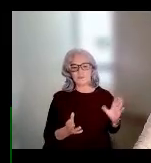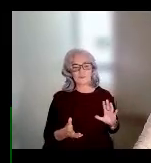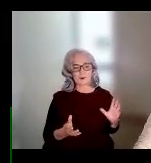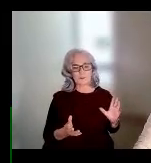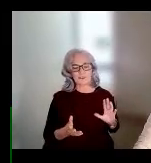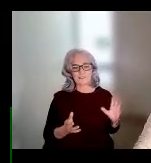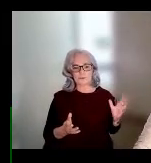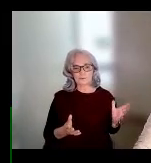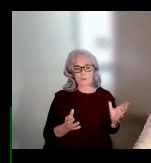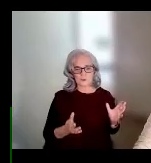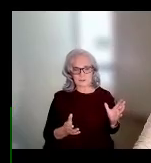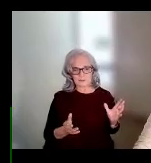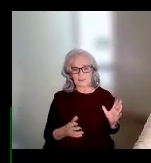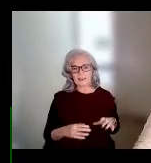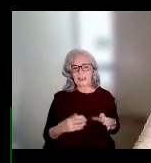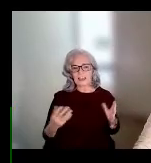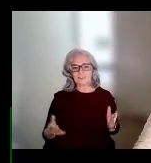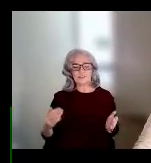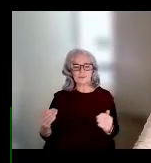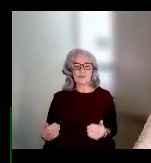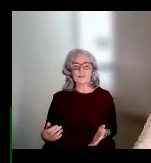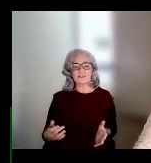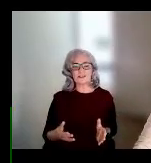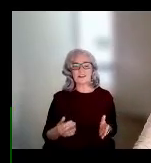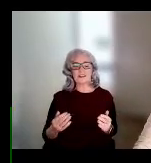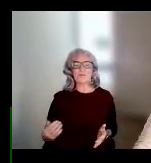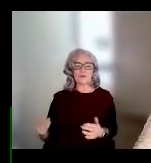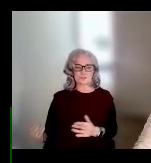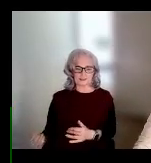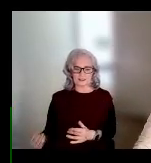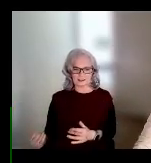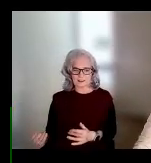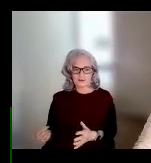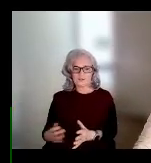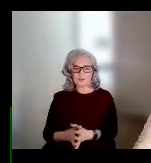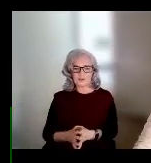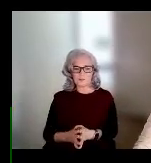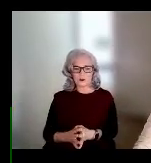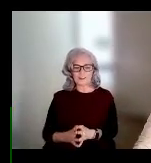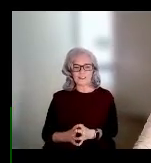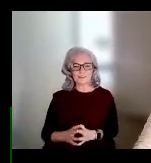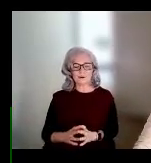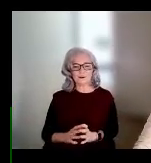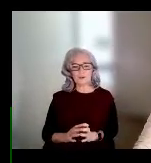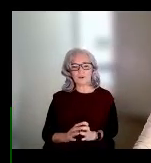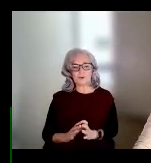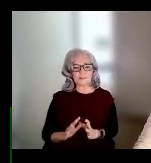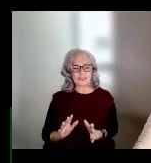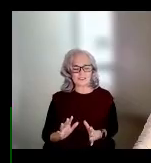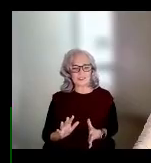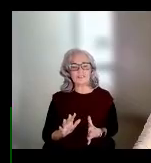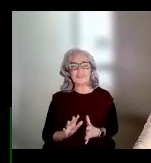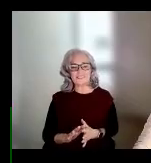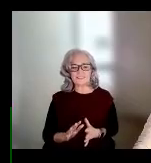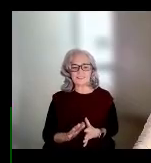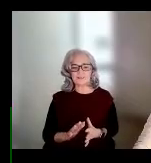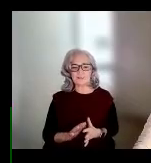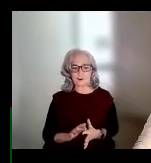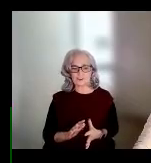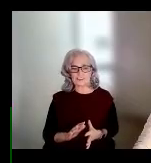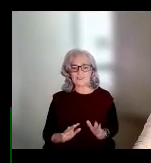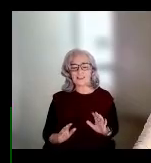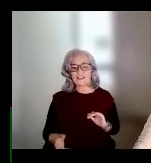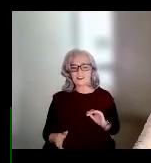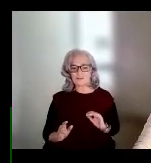through the research projects that we'll be talking about and the solutions that are then emerging from those projects. So all in all, we're touching on 6